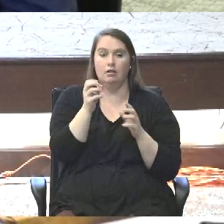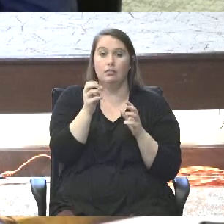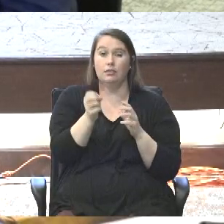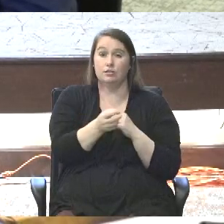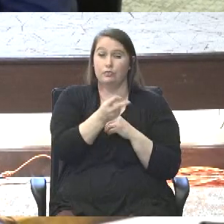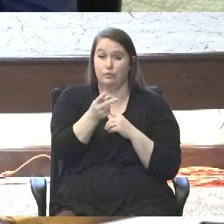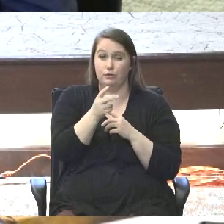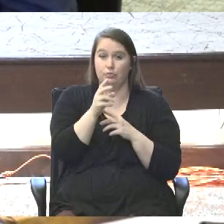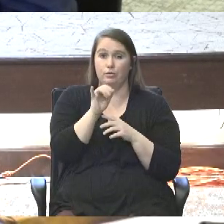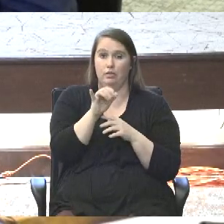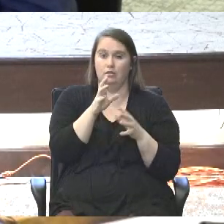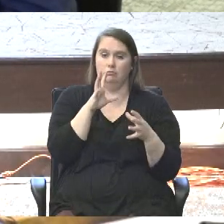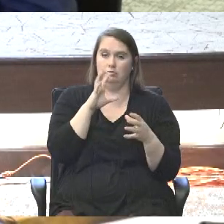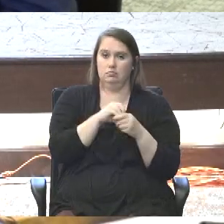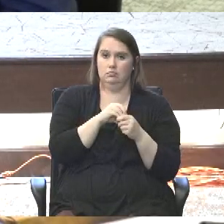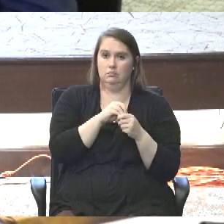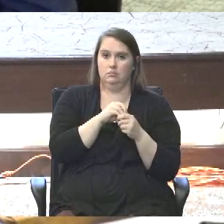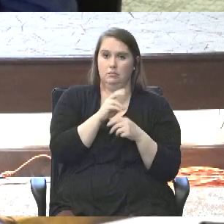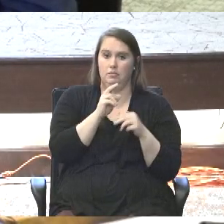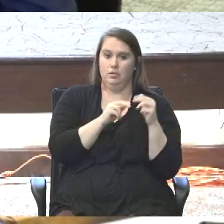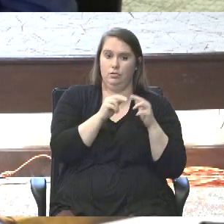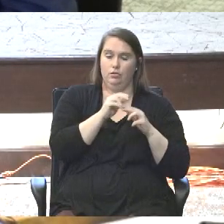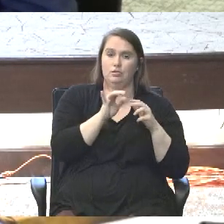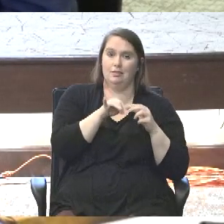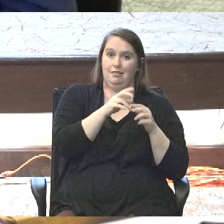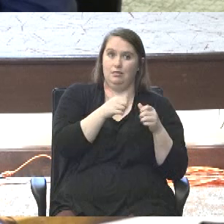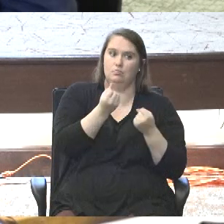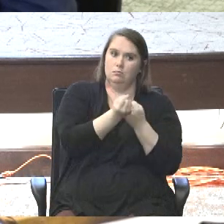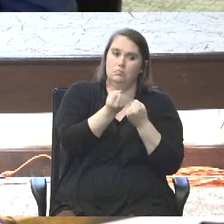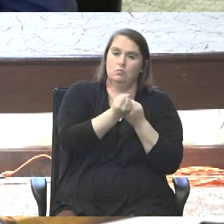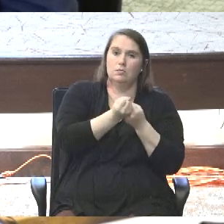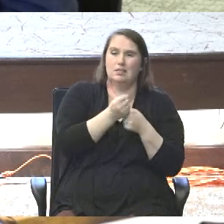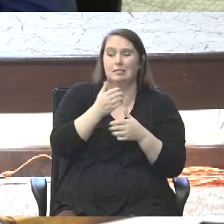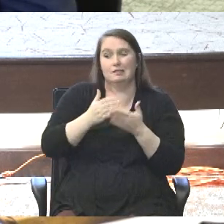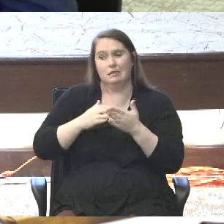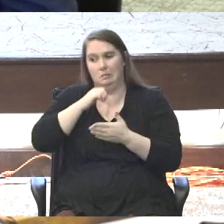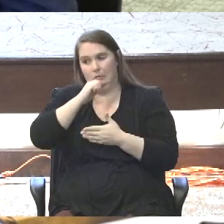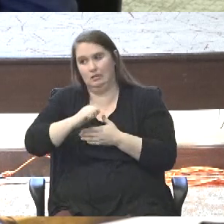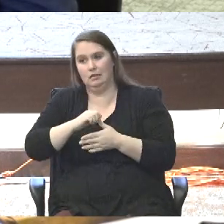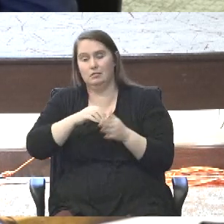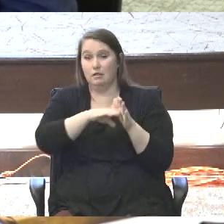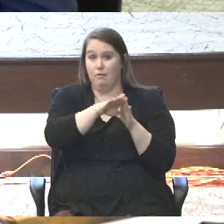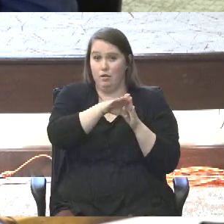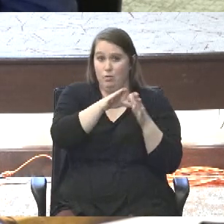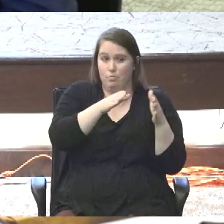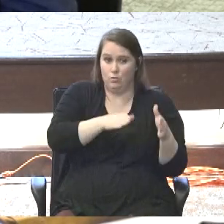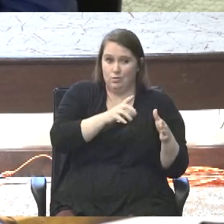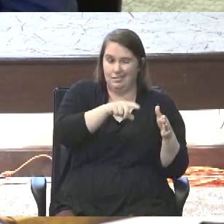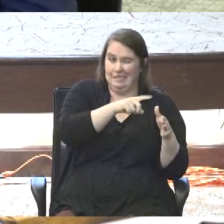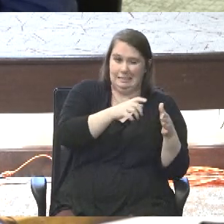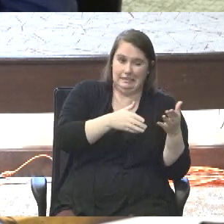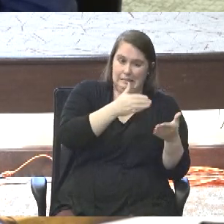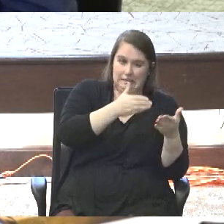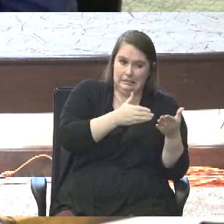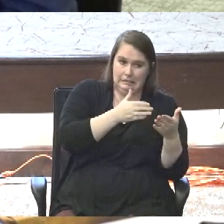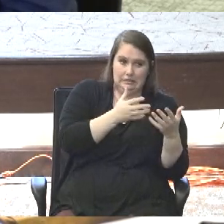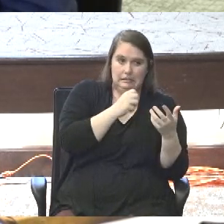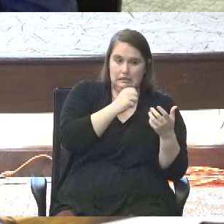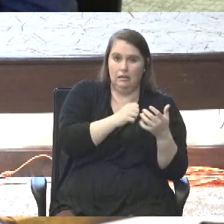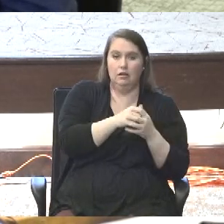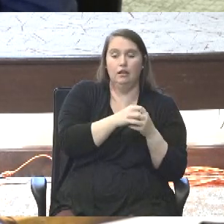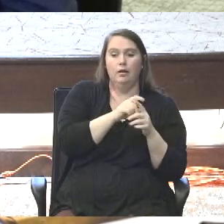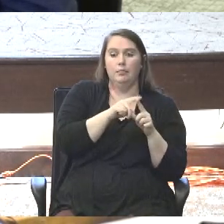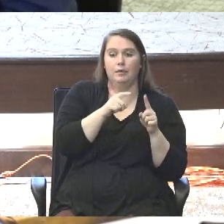of Texas Builders Association that were supportive, some not as much as others, some of the developers not as much as others, but I think we're at a